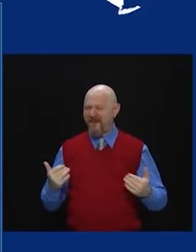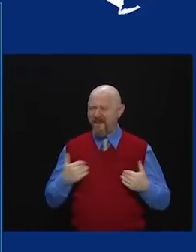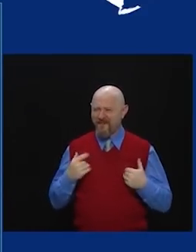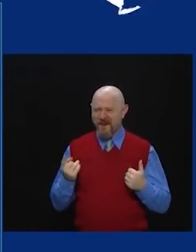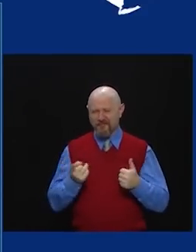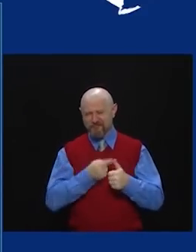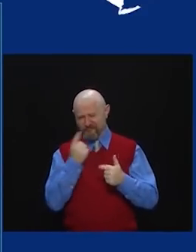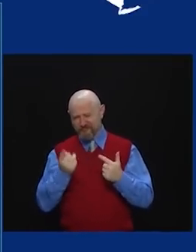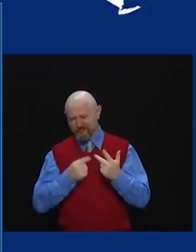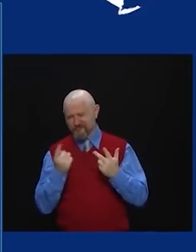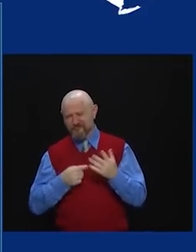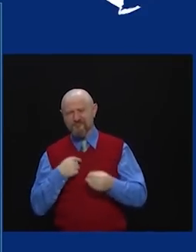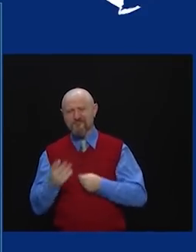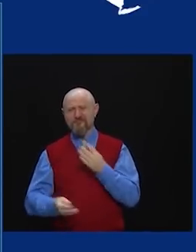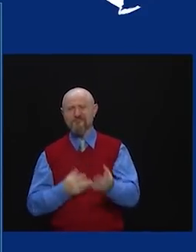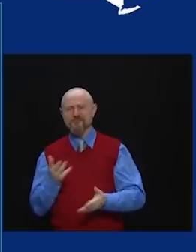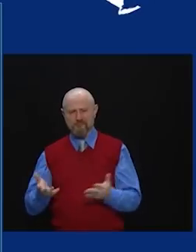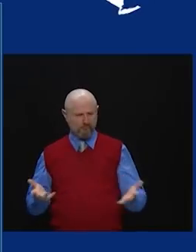we've outlined, the